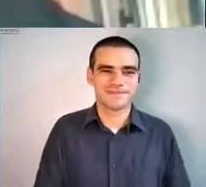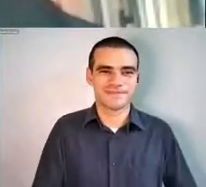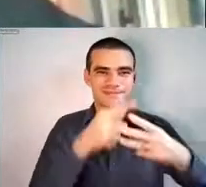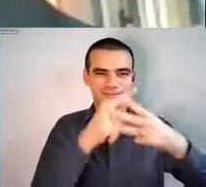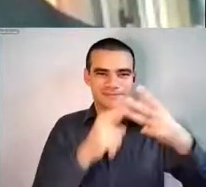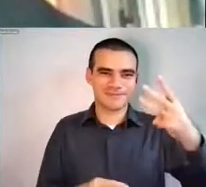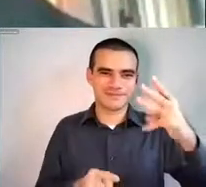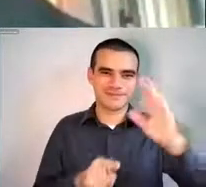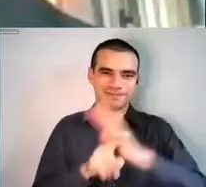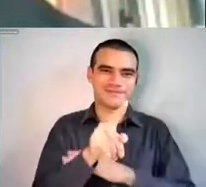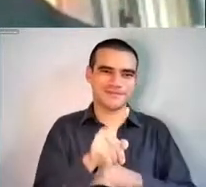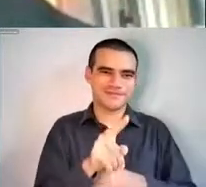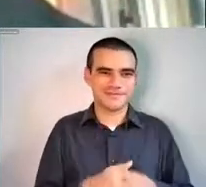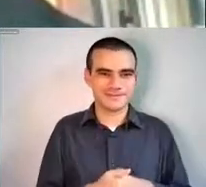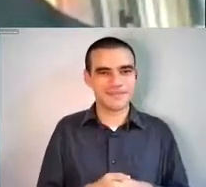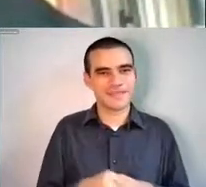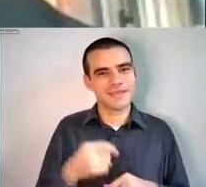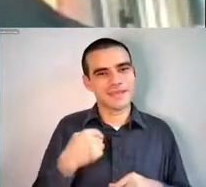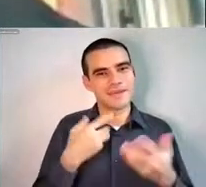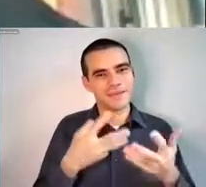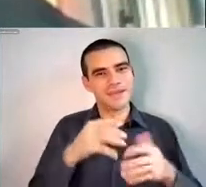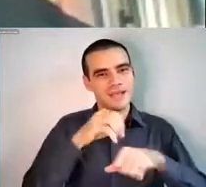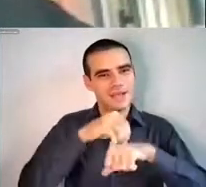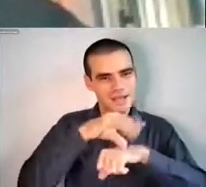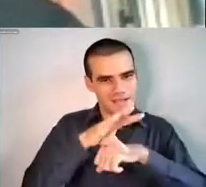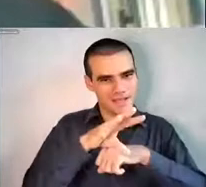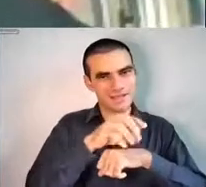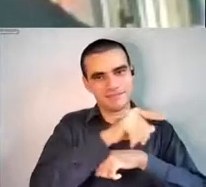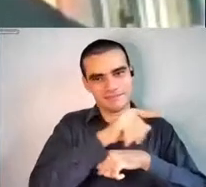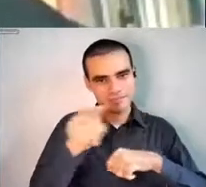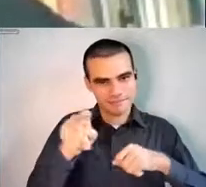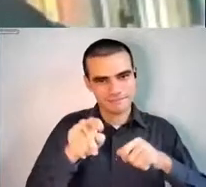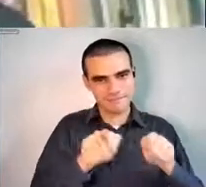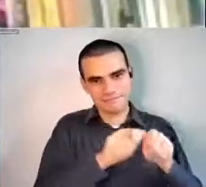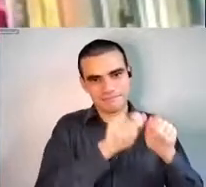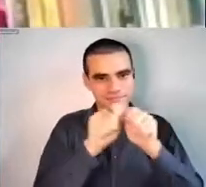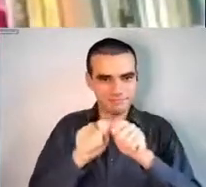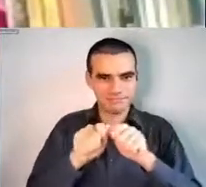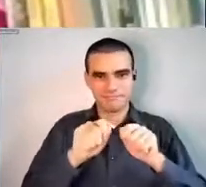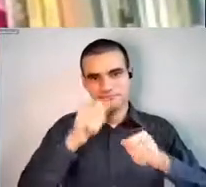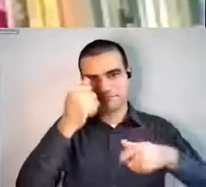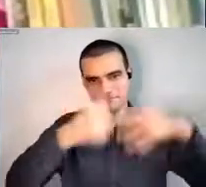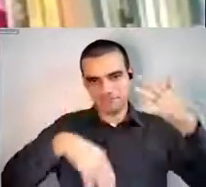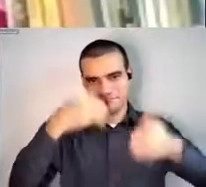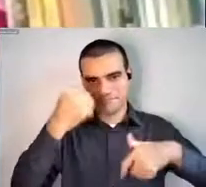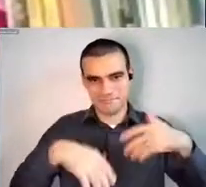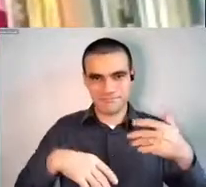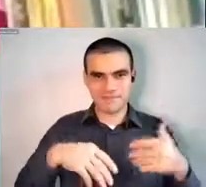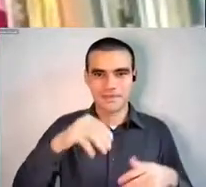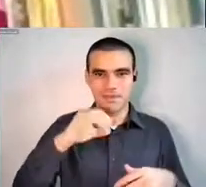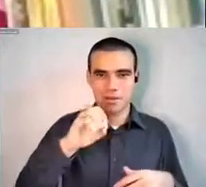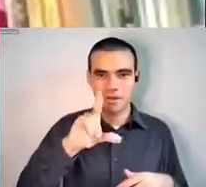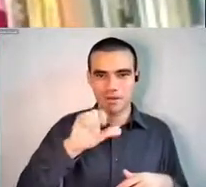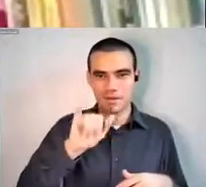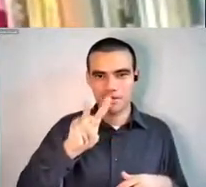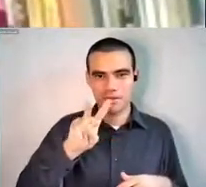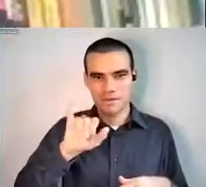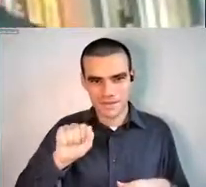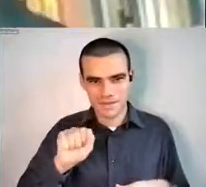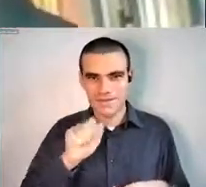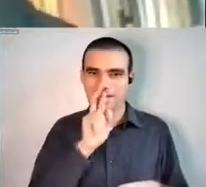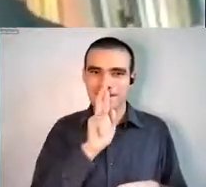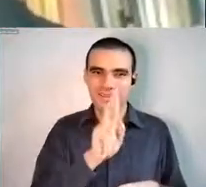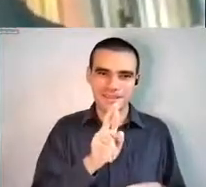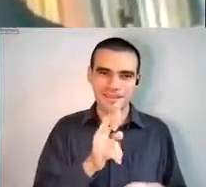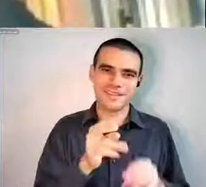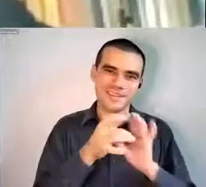So these are the three questions that I wanted to ask you. And Maria Olivia, if she